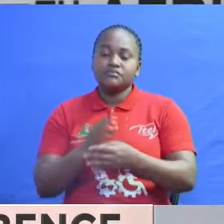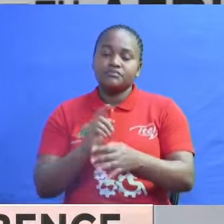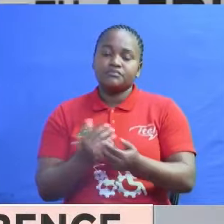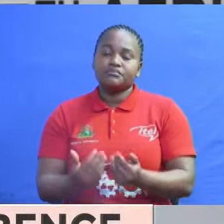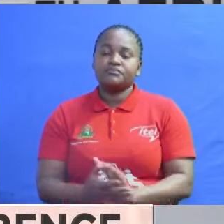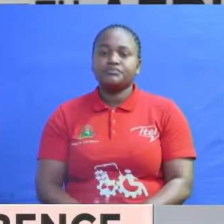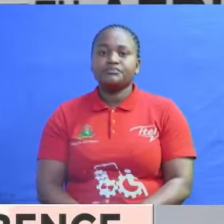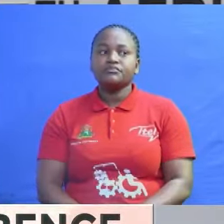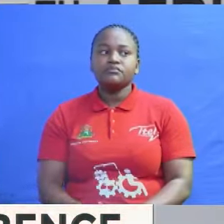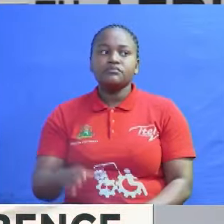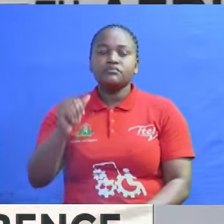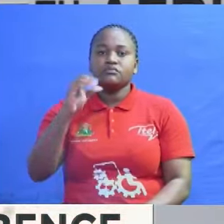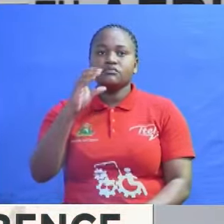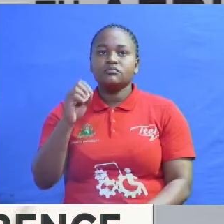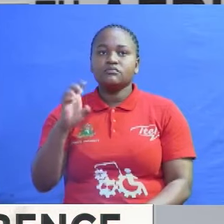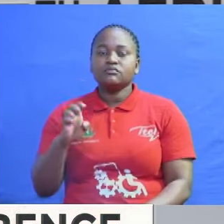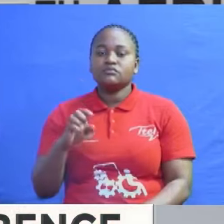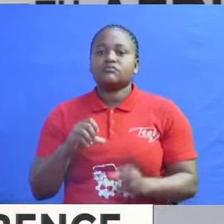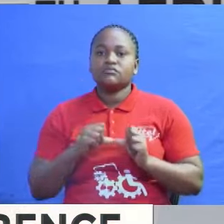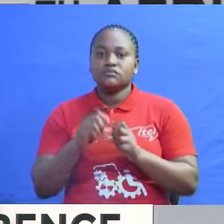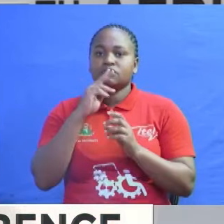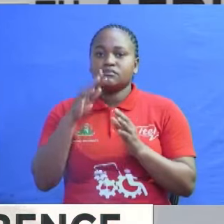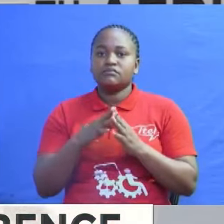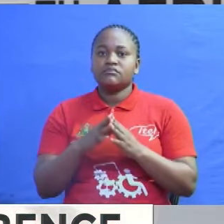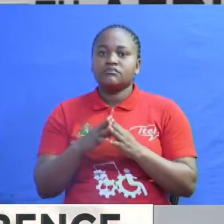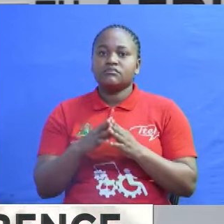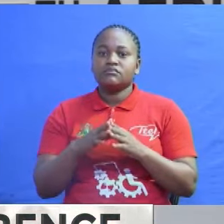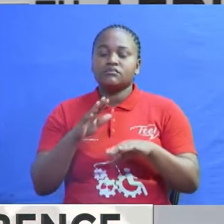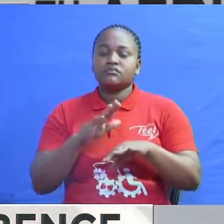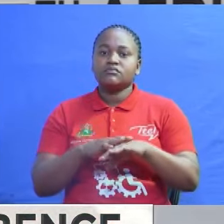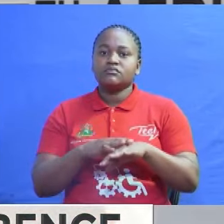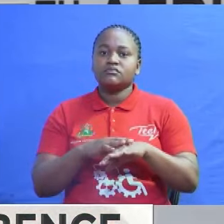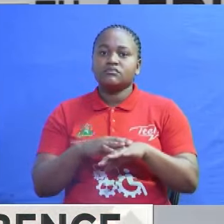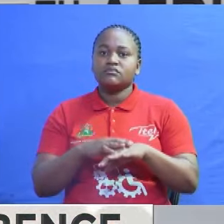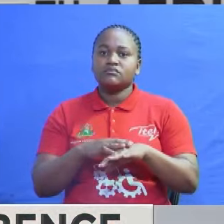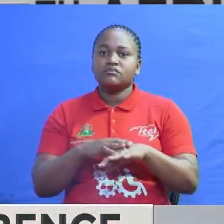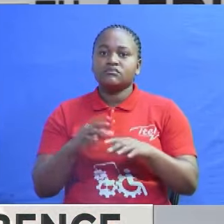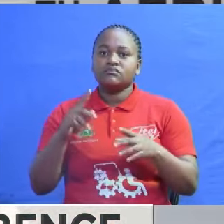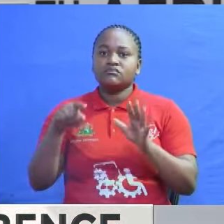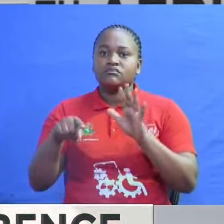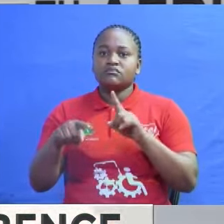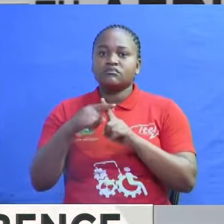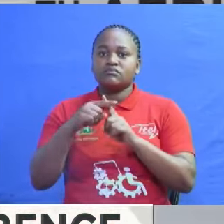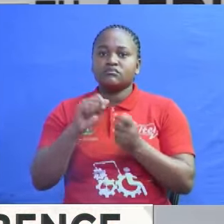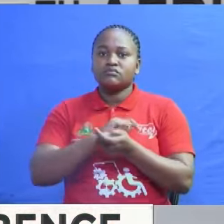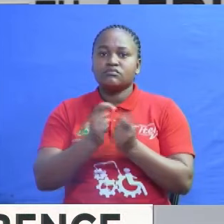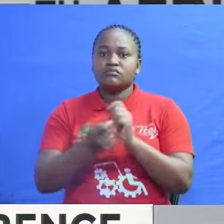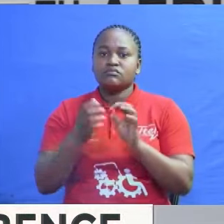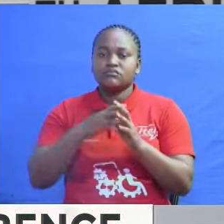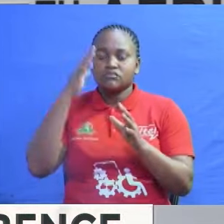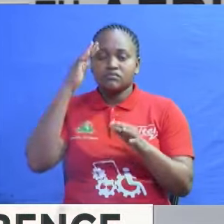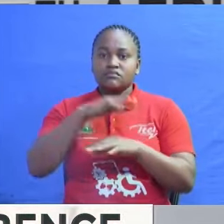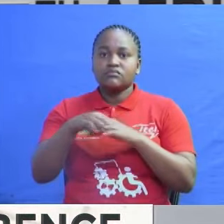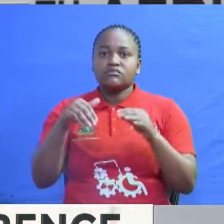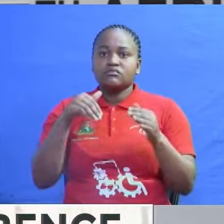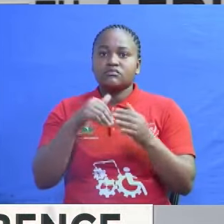The ACDE continues to be a driving force for positive change in education across